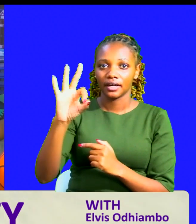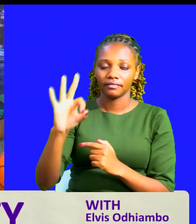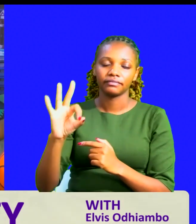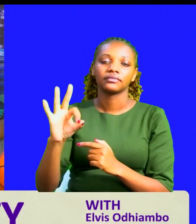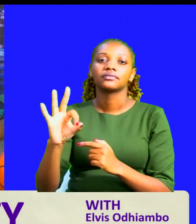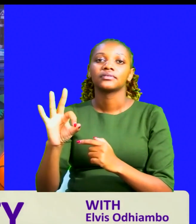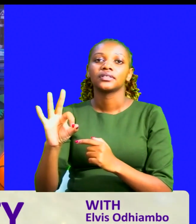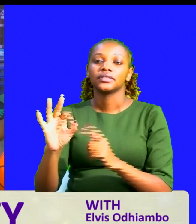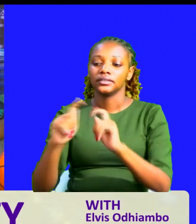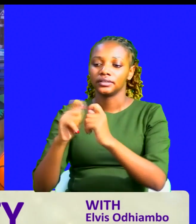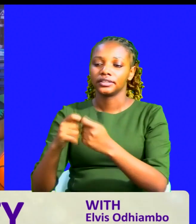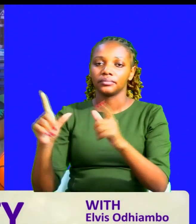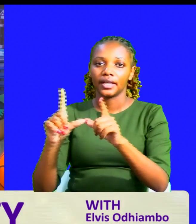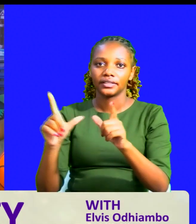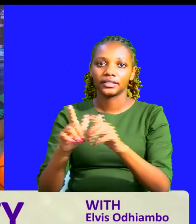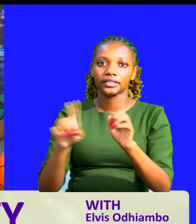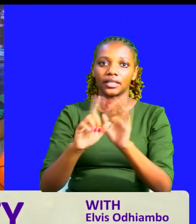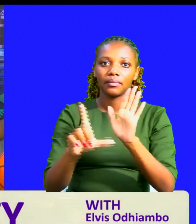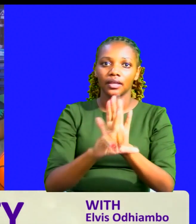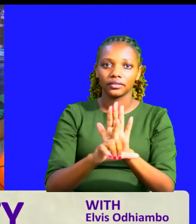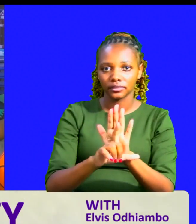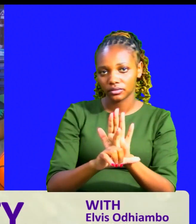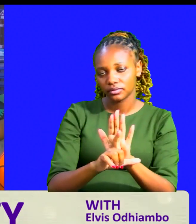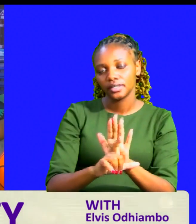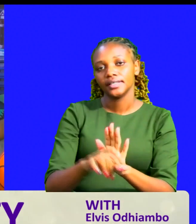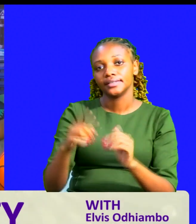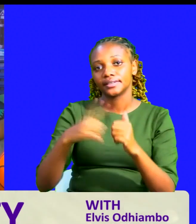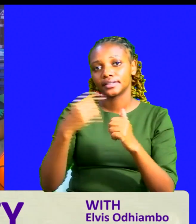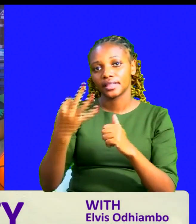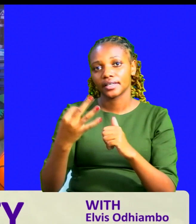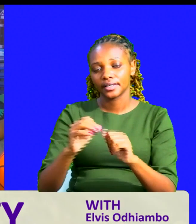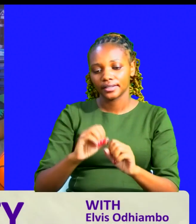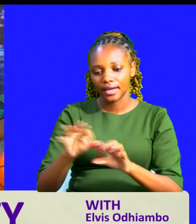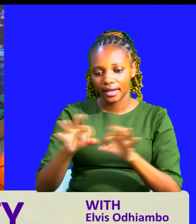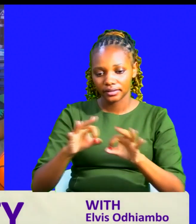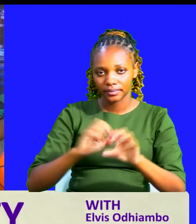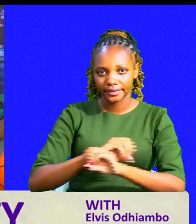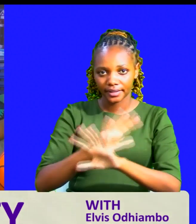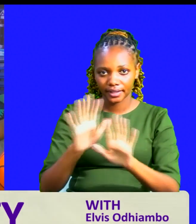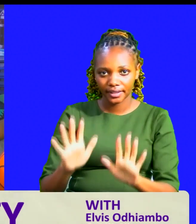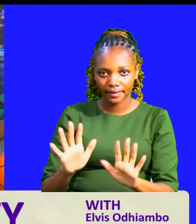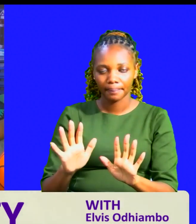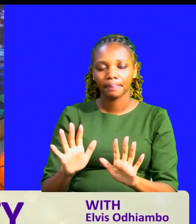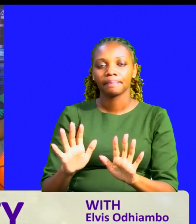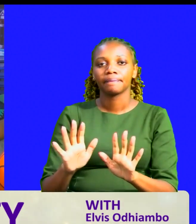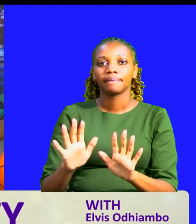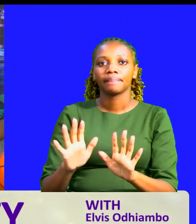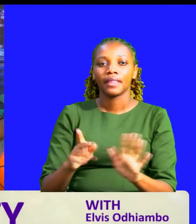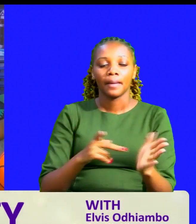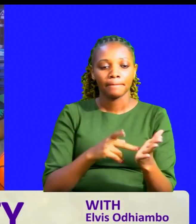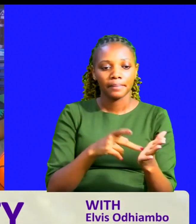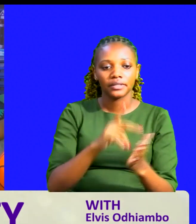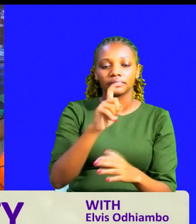rules, and Article 63 clearly puts it out there that no overdue